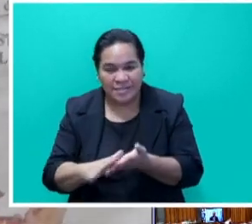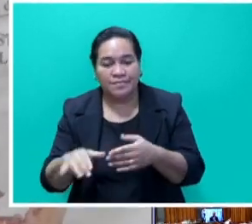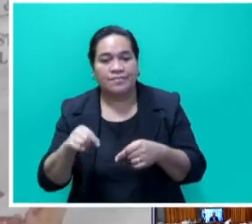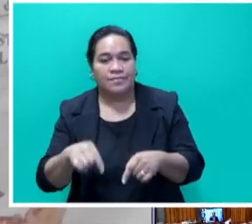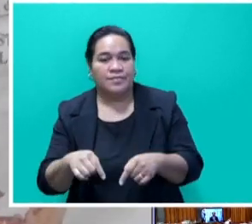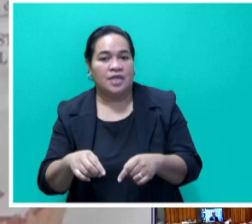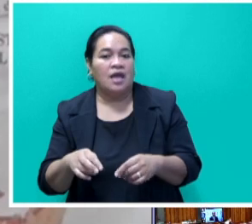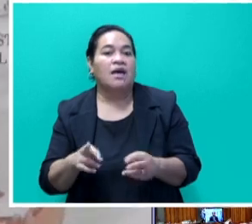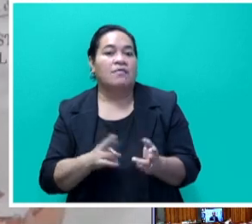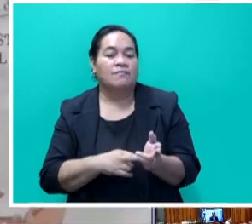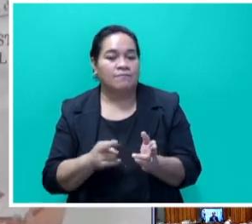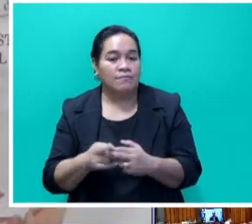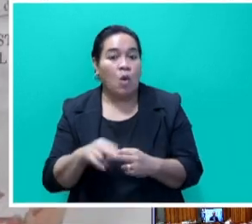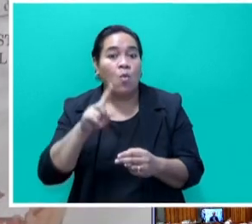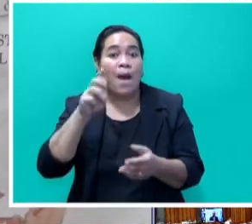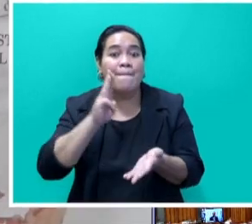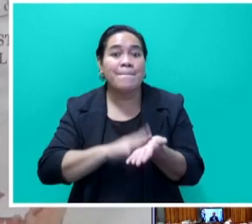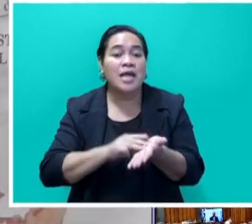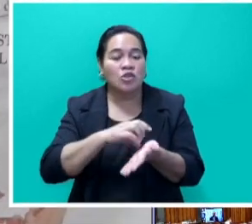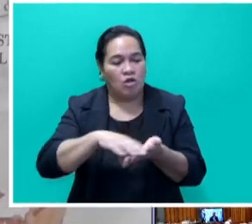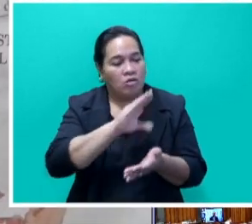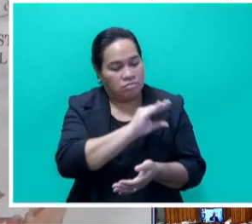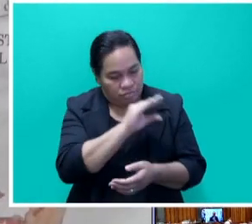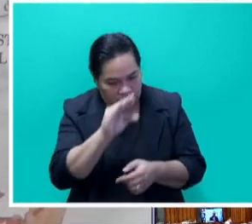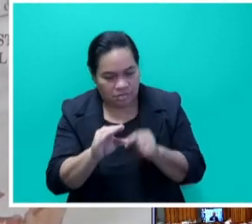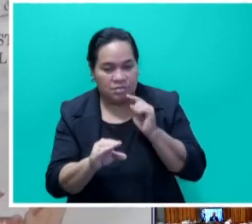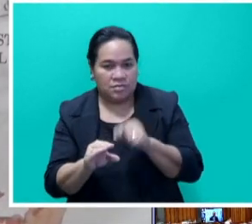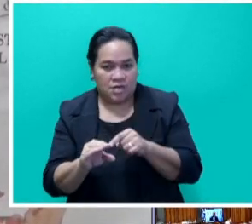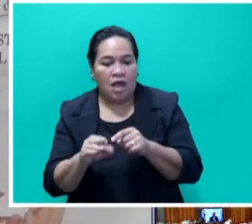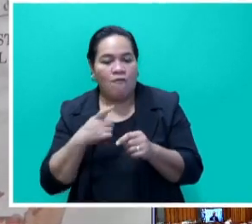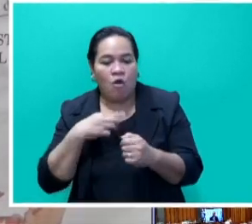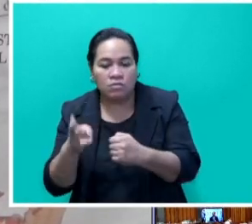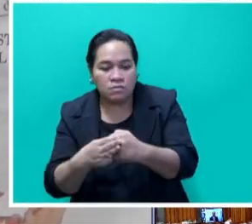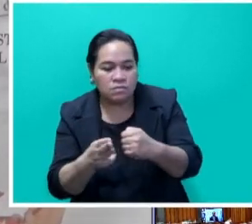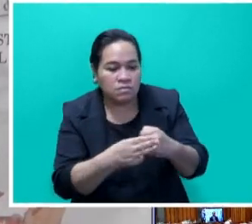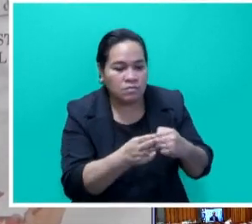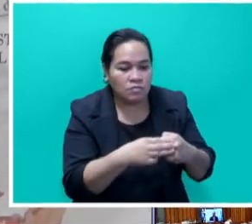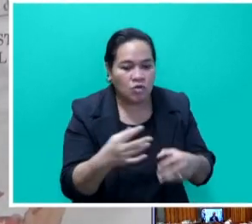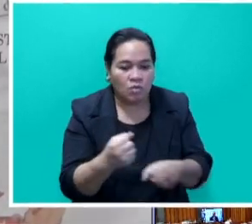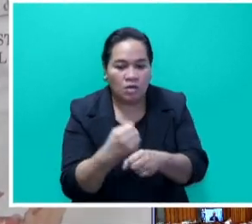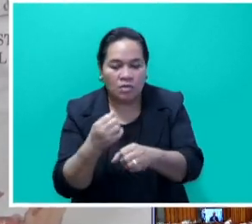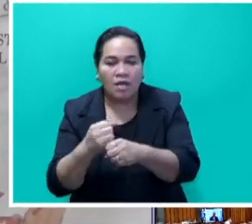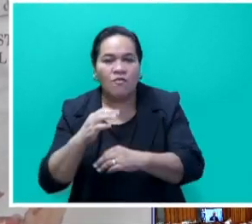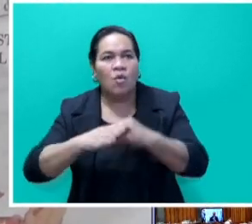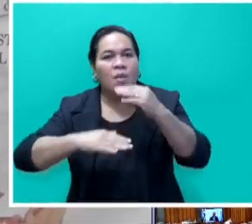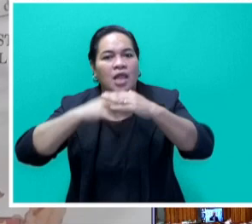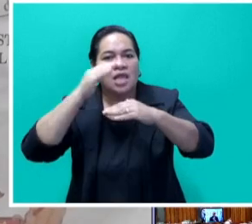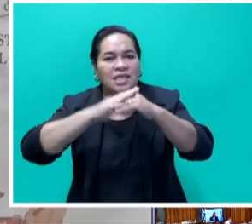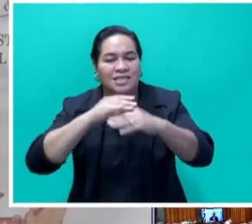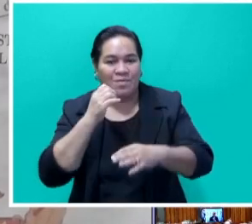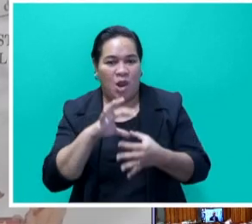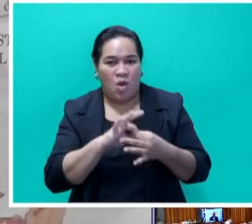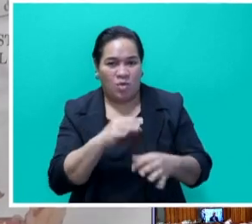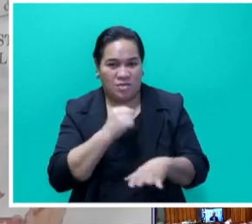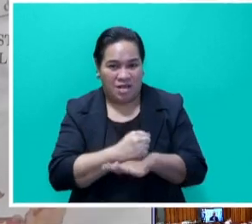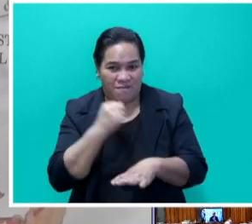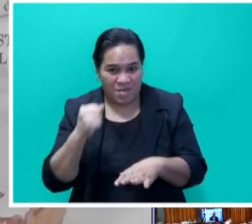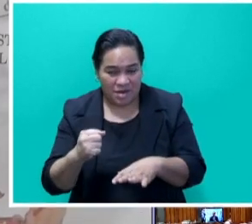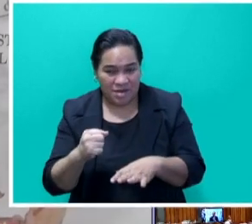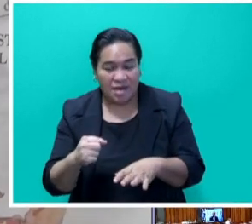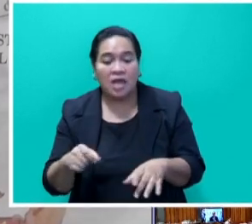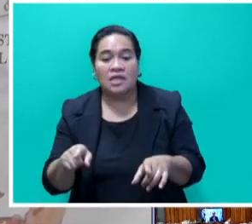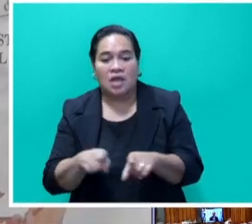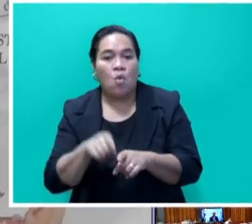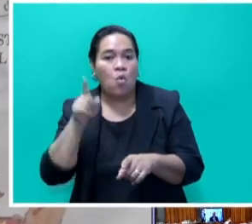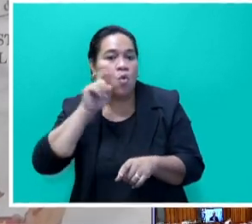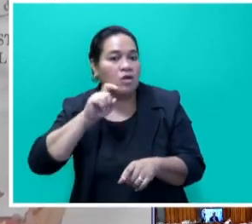Policy. $1 million is committed to carrying out maintenance and upgrade of government-owned buildings. This will include upgrading of water and